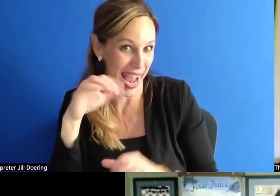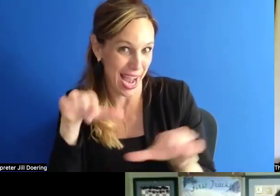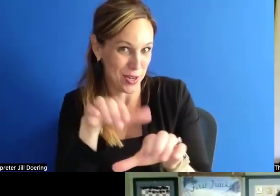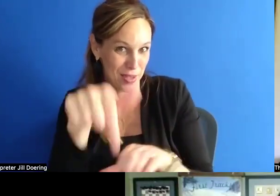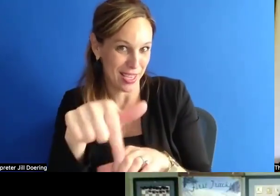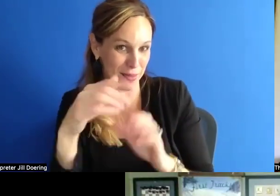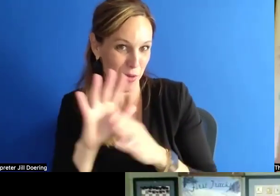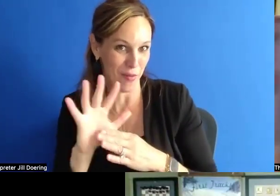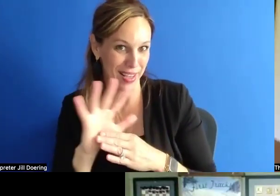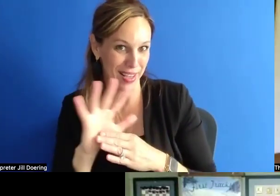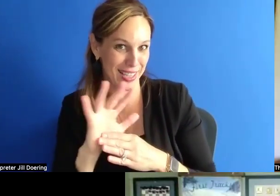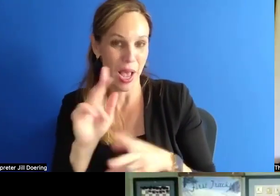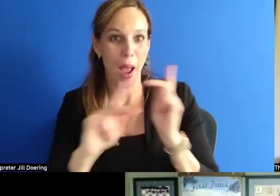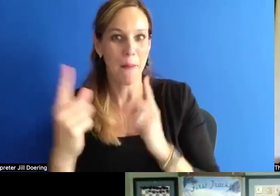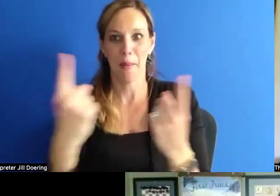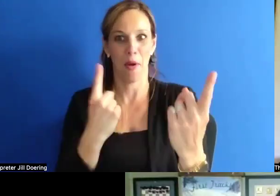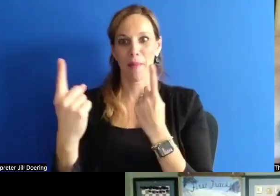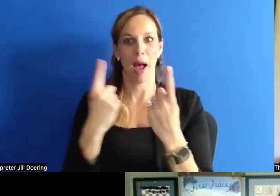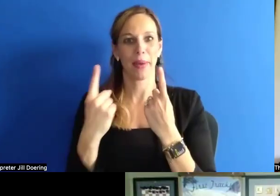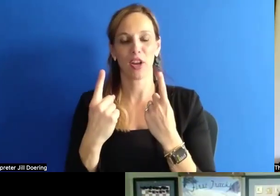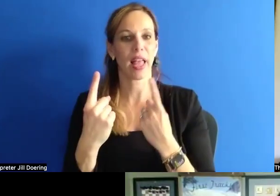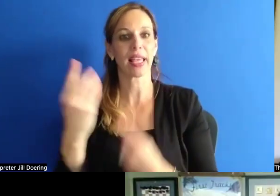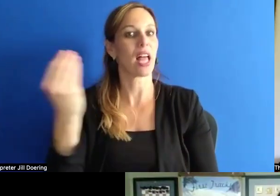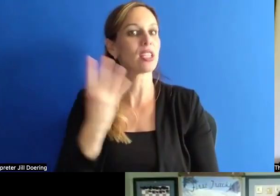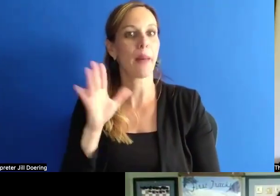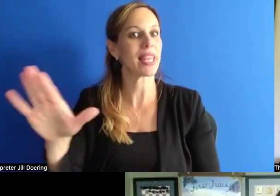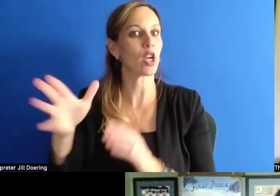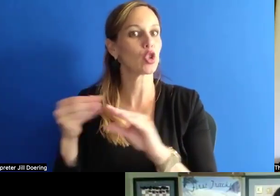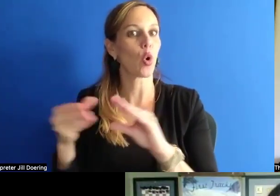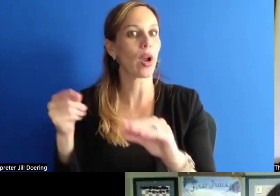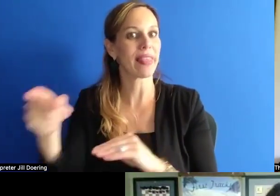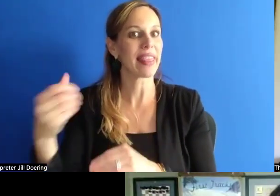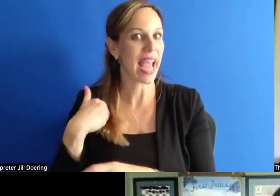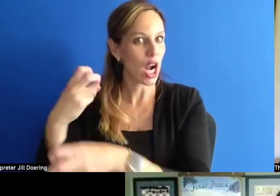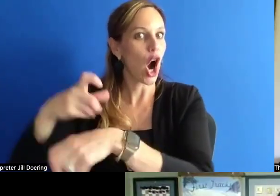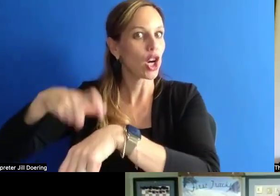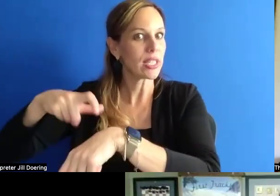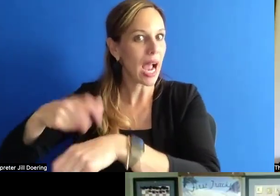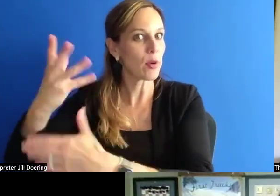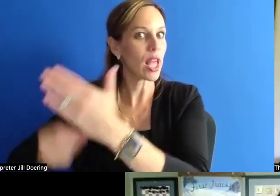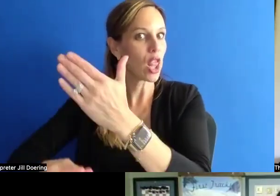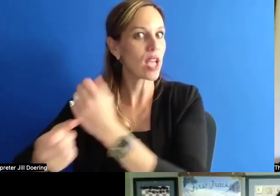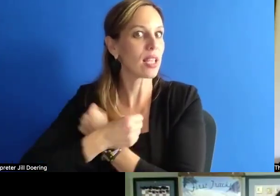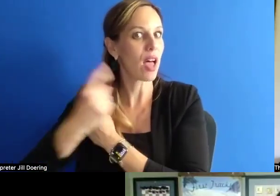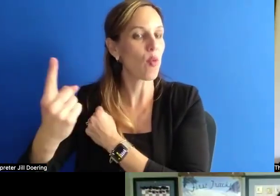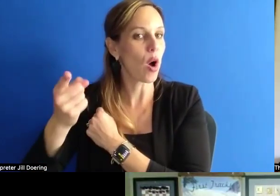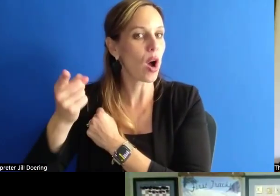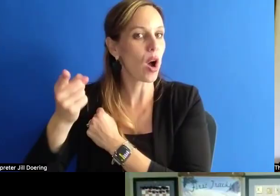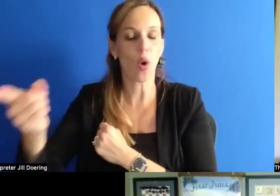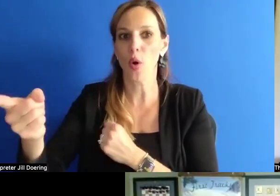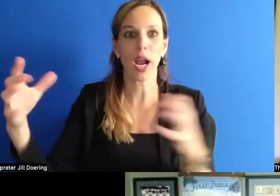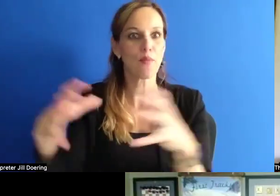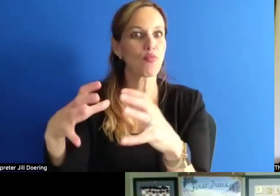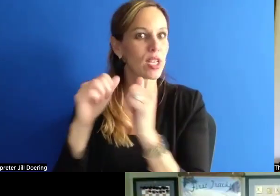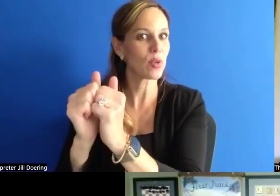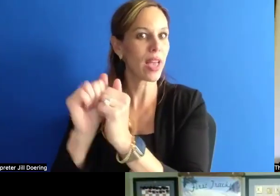to you and they tell you that you got them through a hard time, or they lost a loved one, or it brings their family together. And